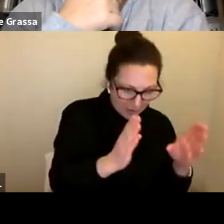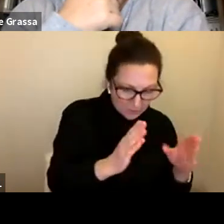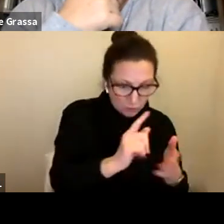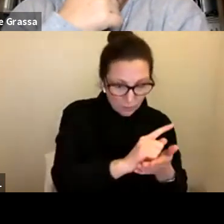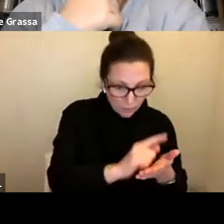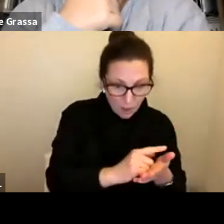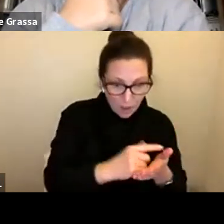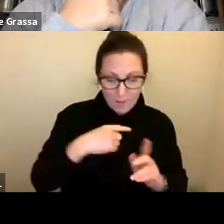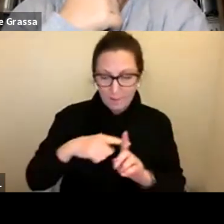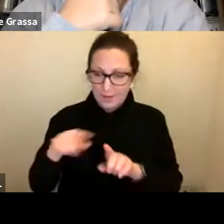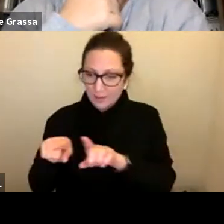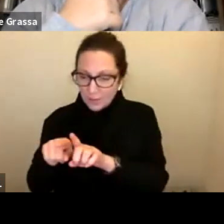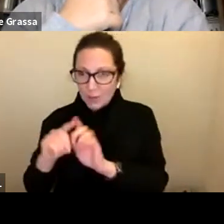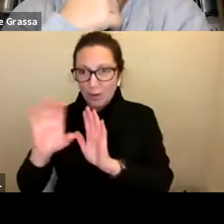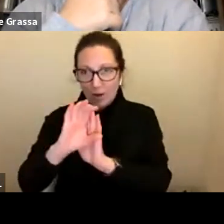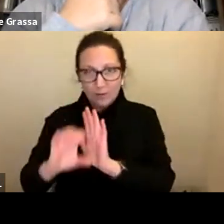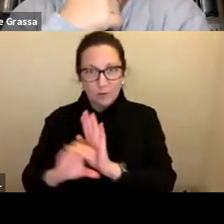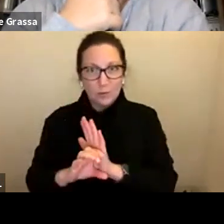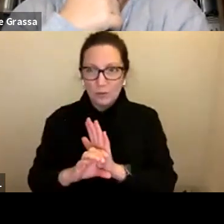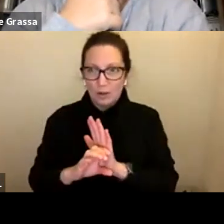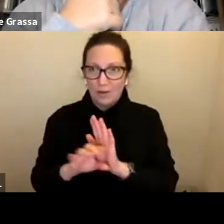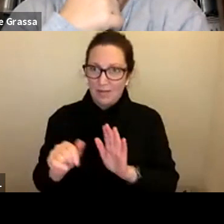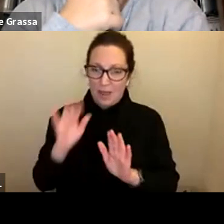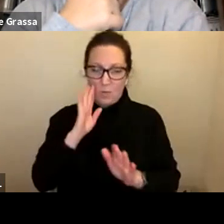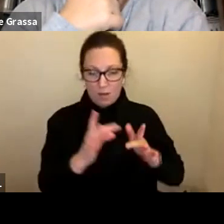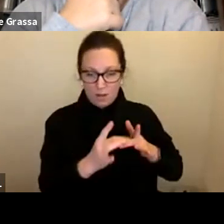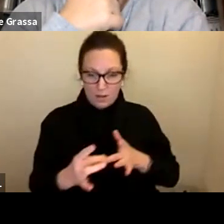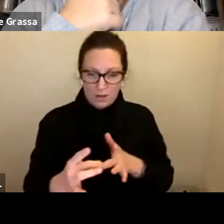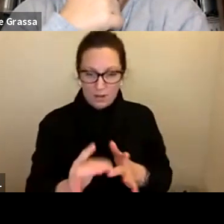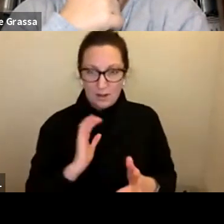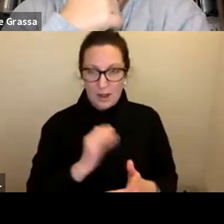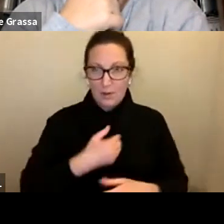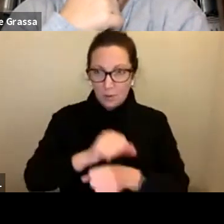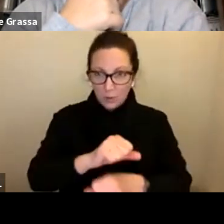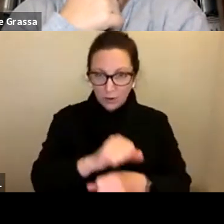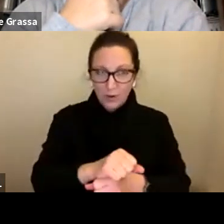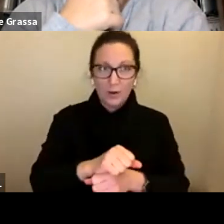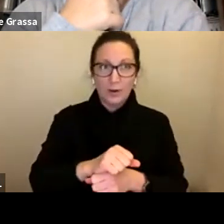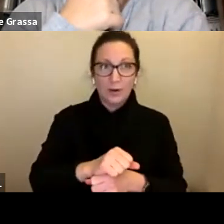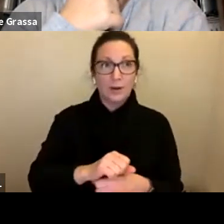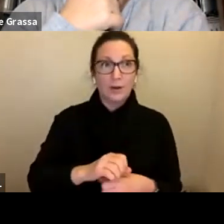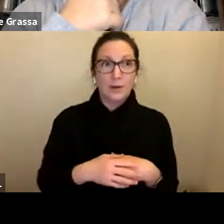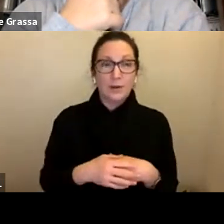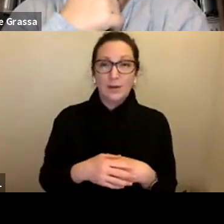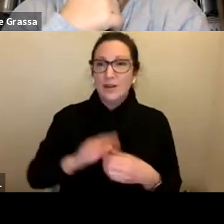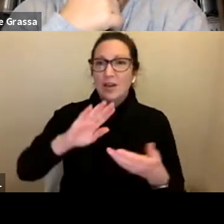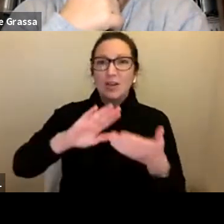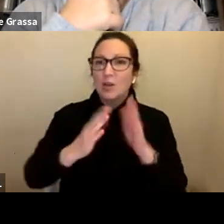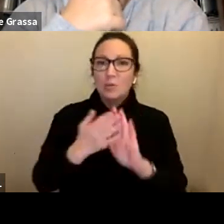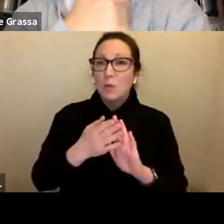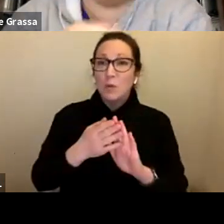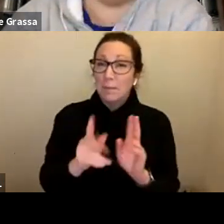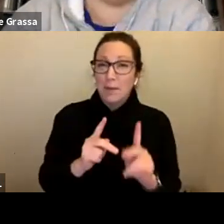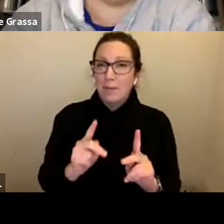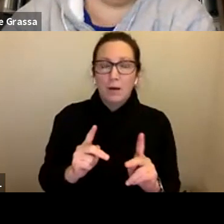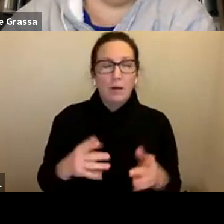us the entire way. Community leaders who are saying, why don't y'all just do the right